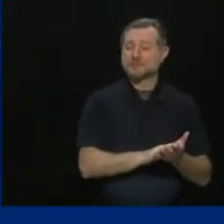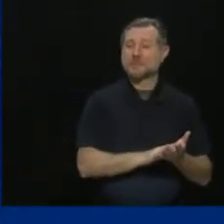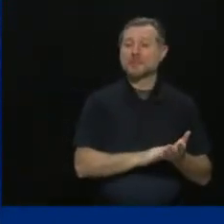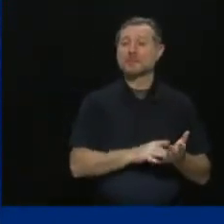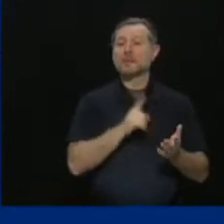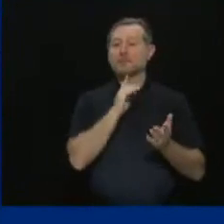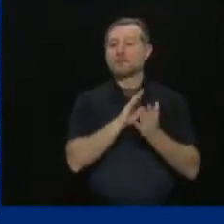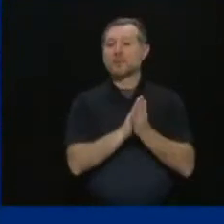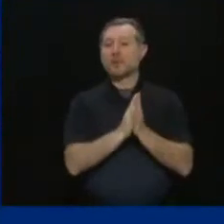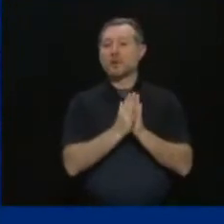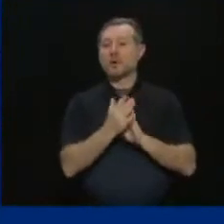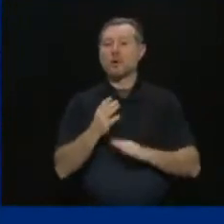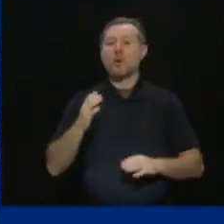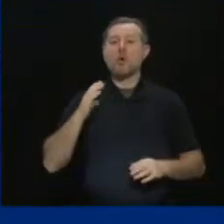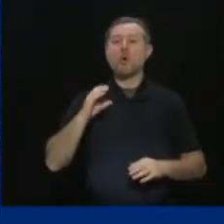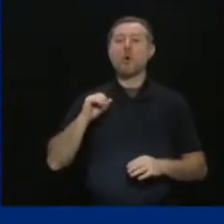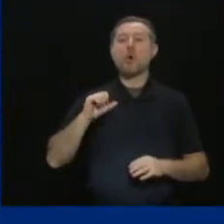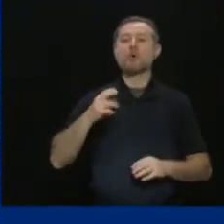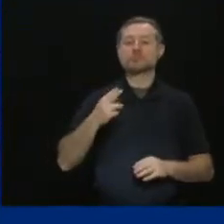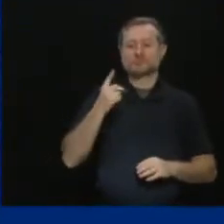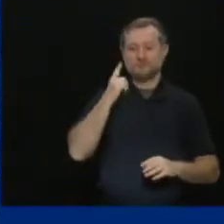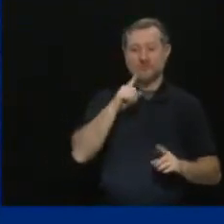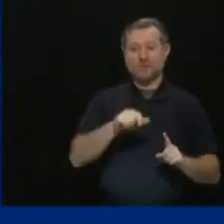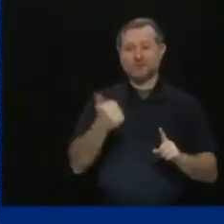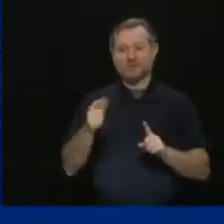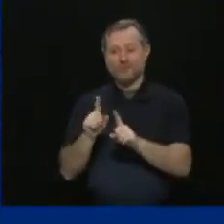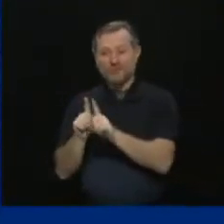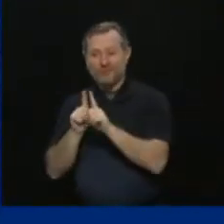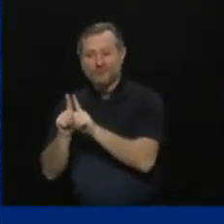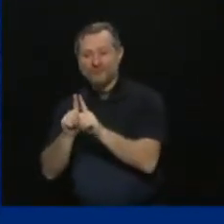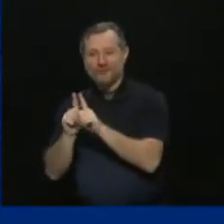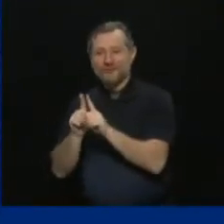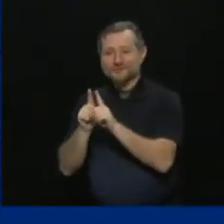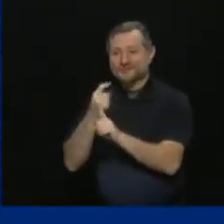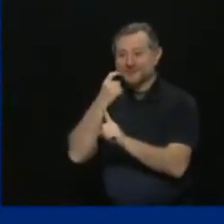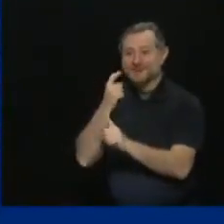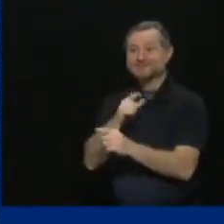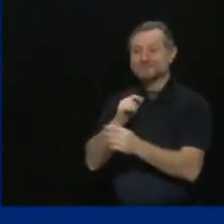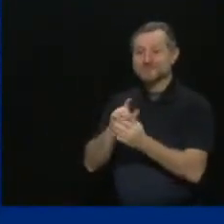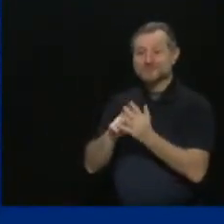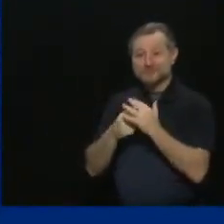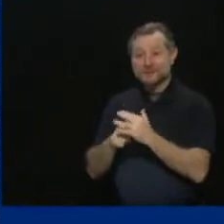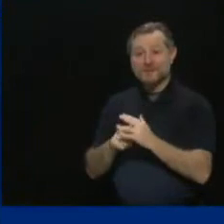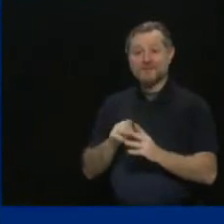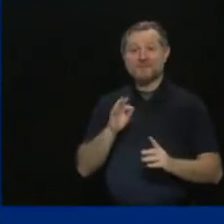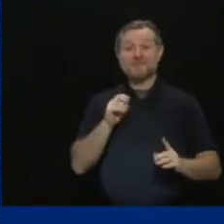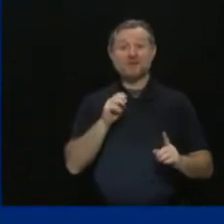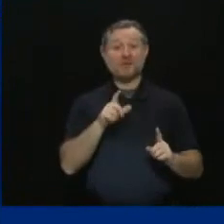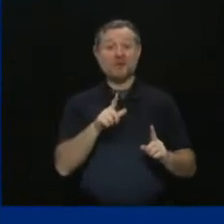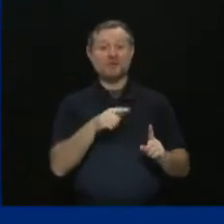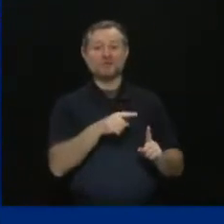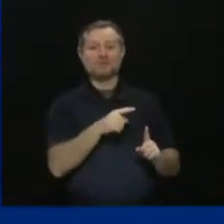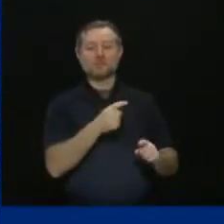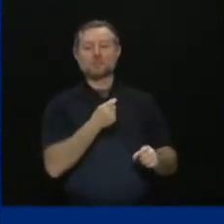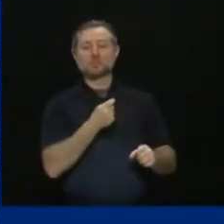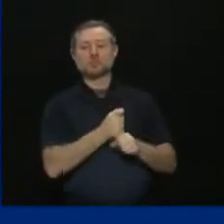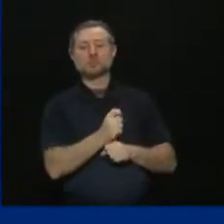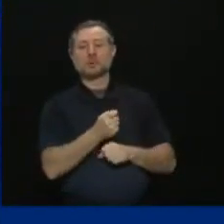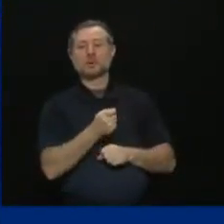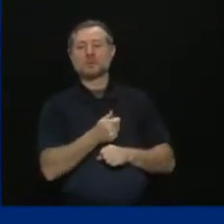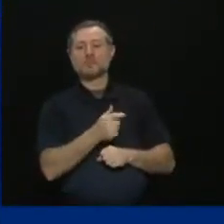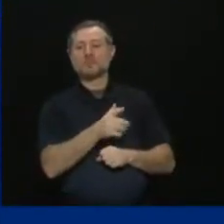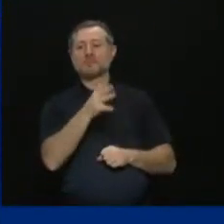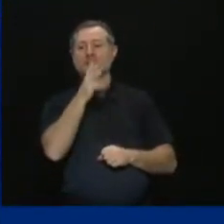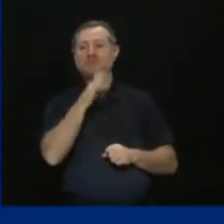for other people in addiction. He started on that path and the fentanyl took him down. His mother found him with the needles